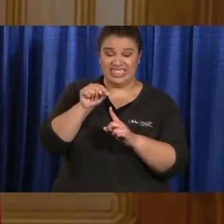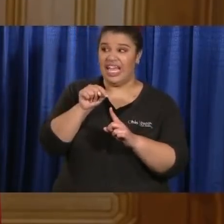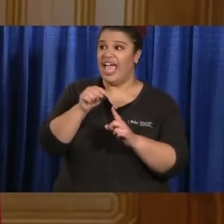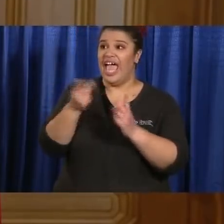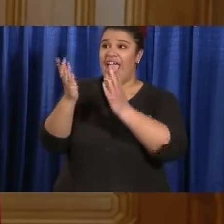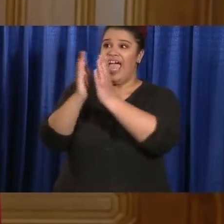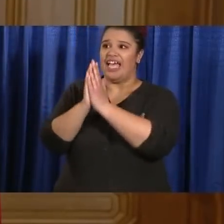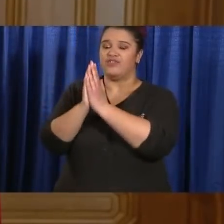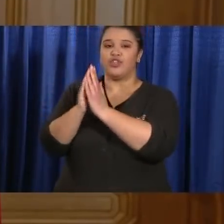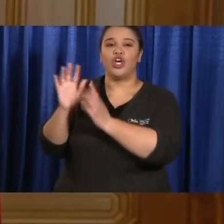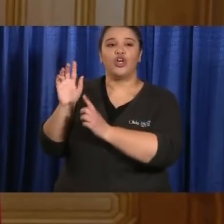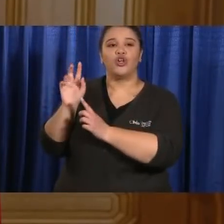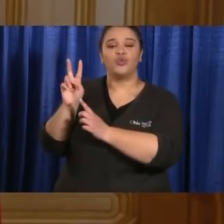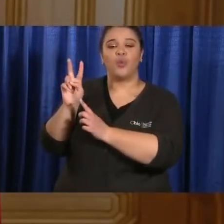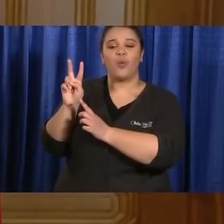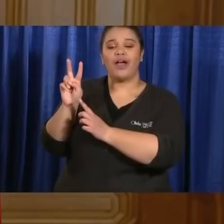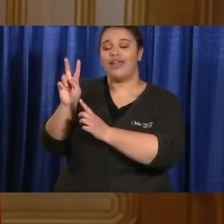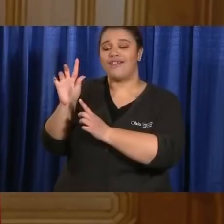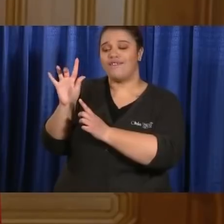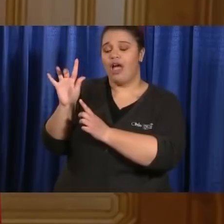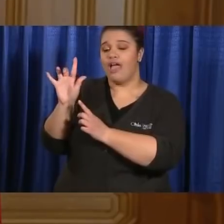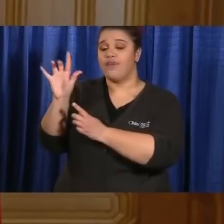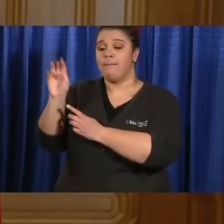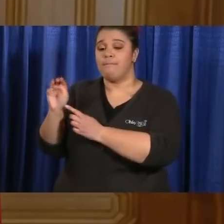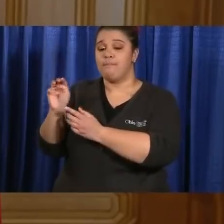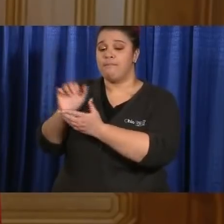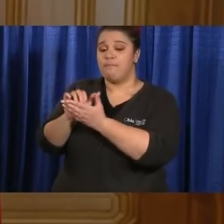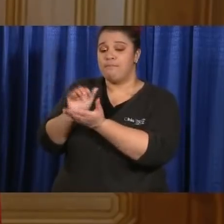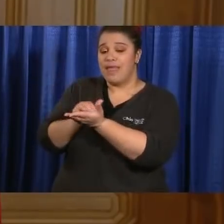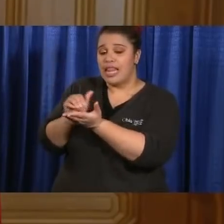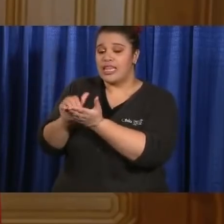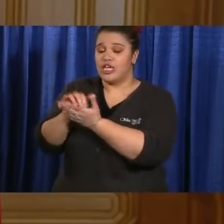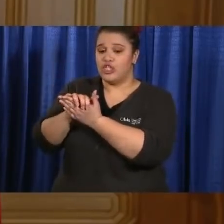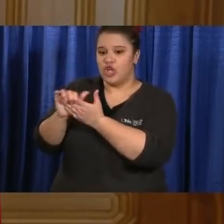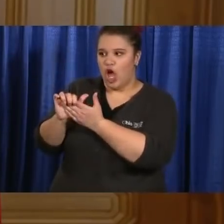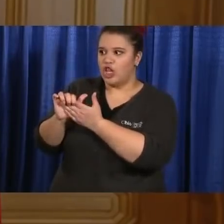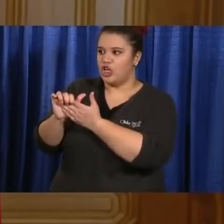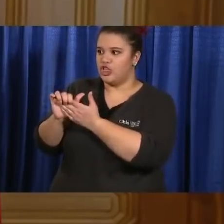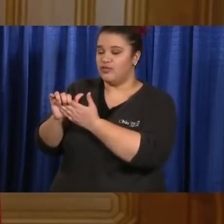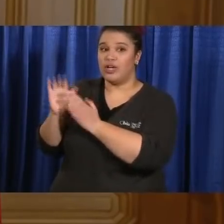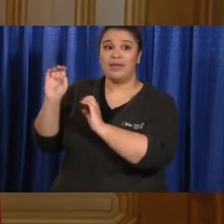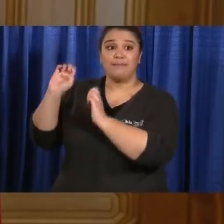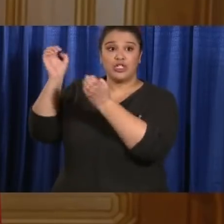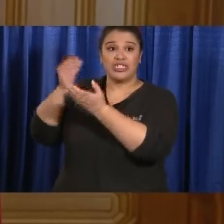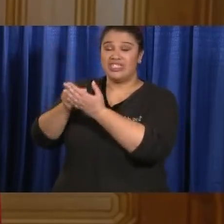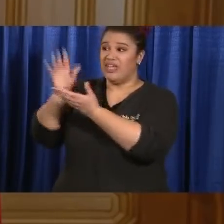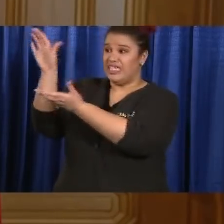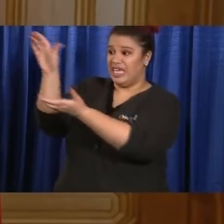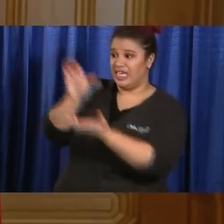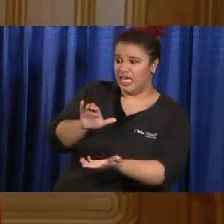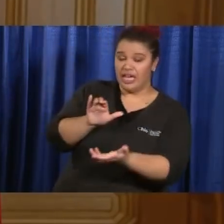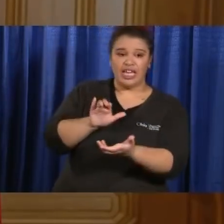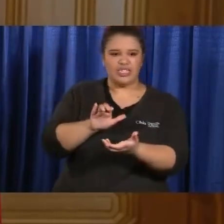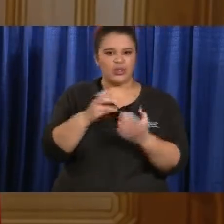$25 million. I was talking to them earlier today, and obviously that's still an issue for them across the state. Any update on if